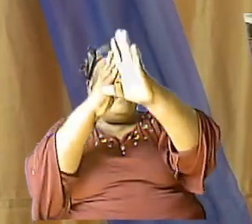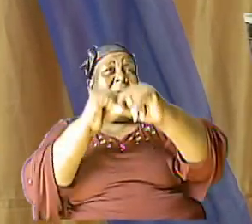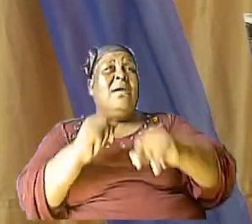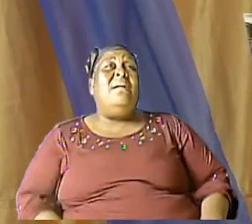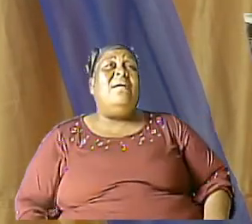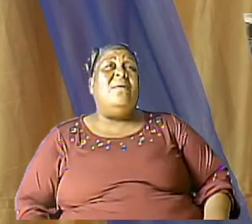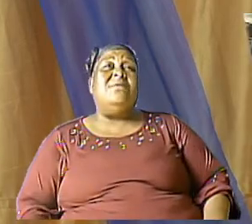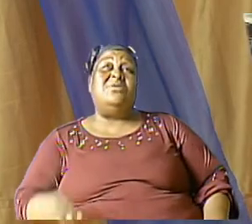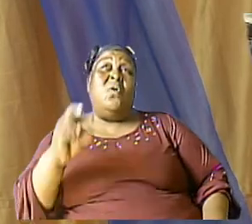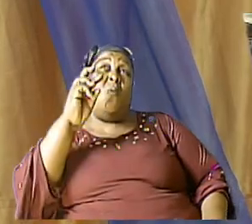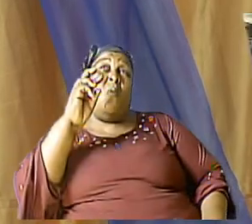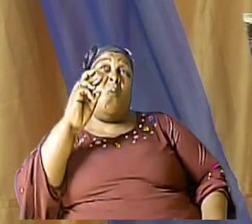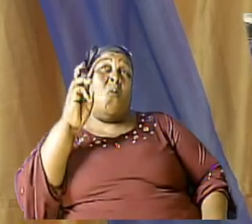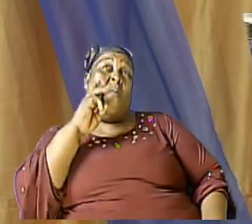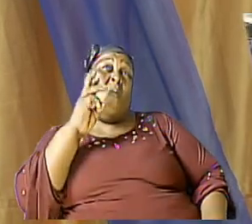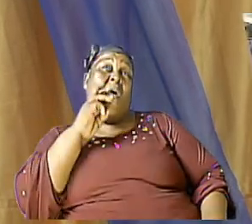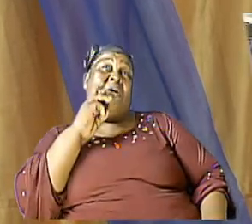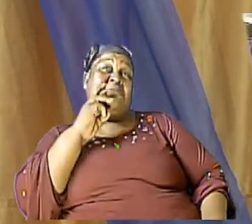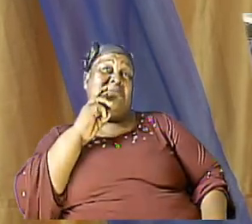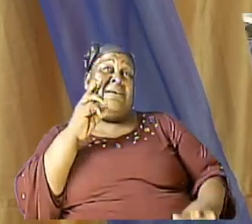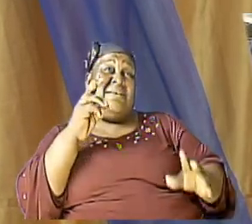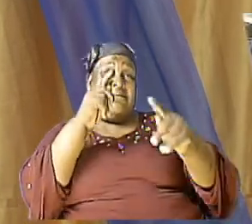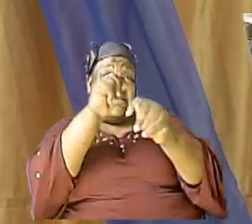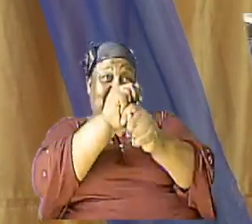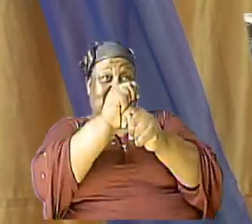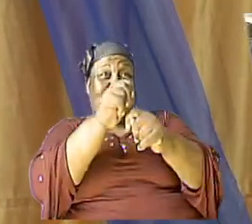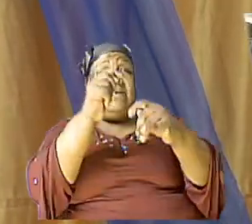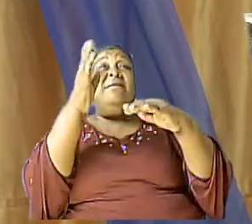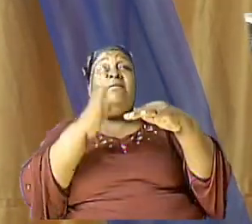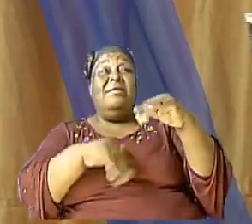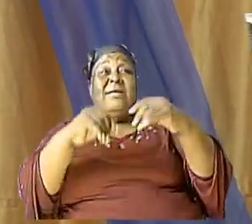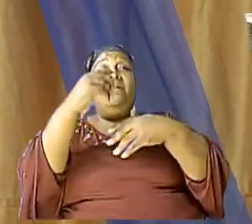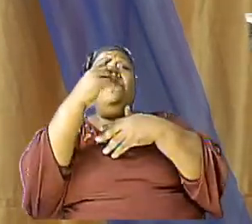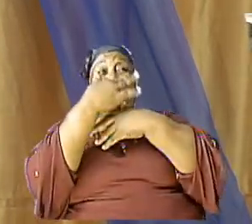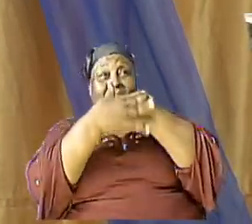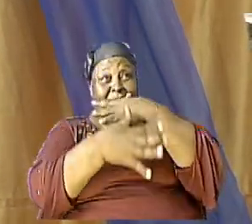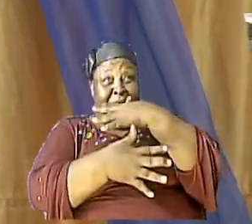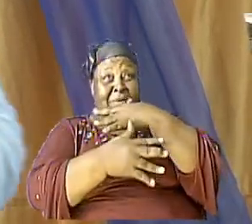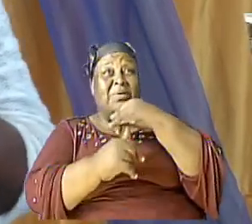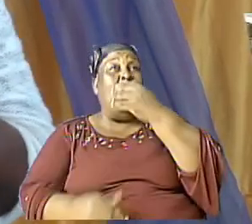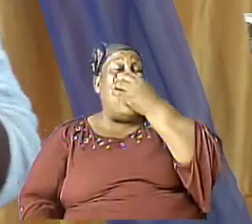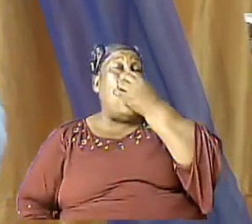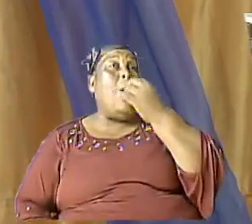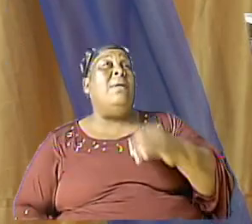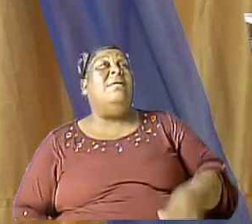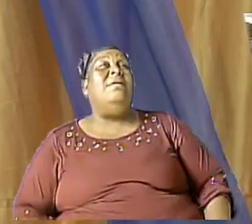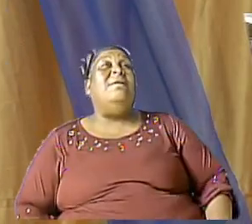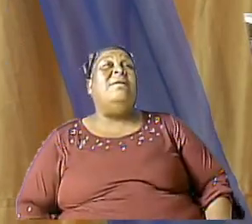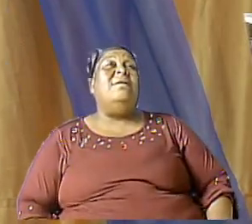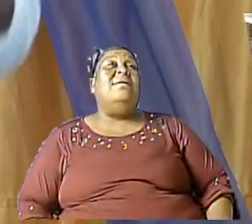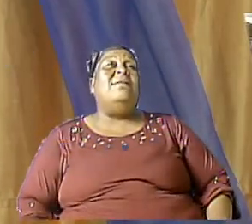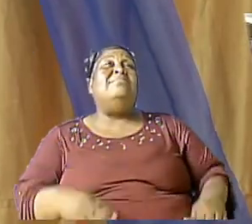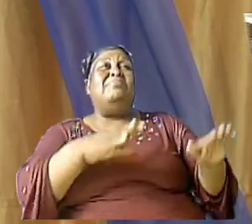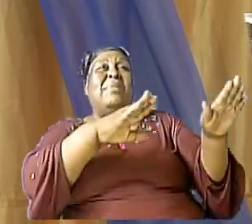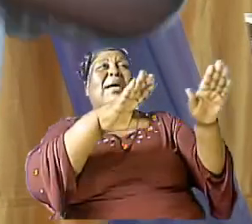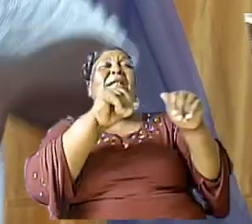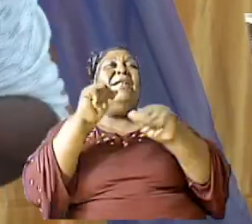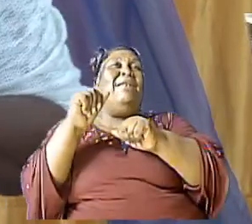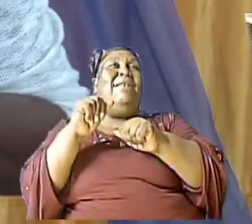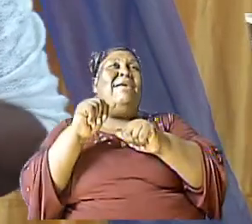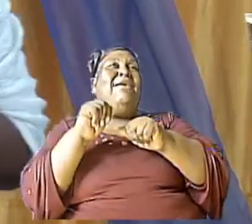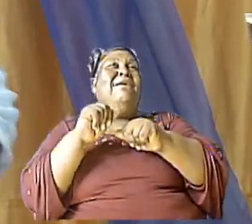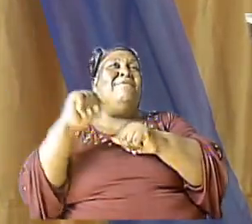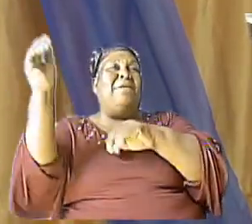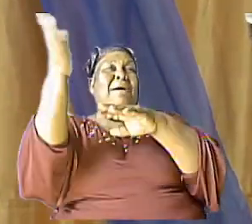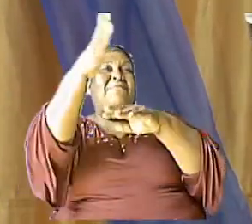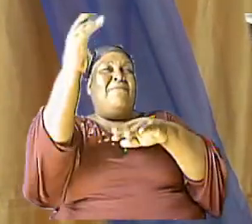blood, but I hear that spirit is thicker than blood. You can clear that up, Pastor. I leave that in the atmosphere for you to figure it